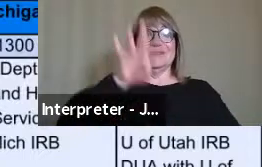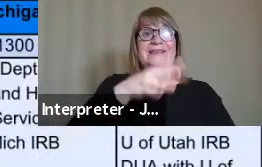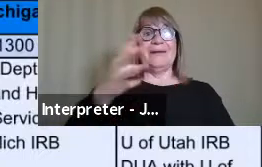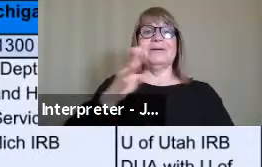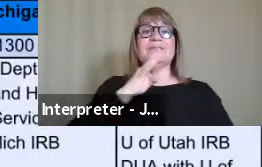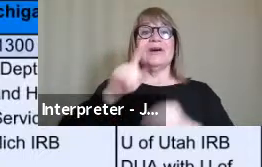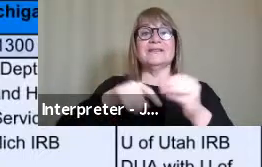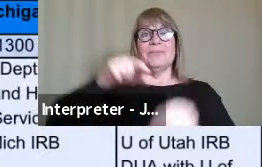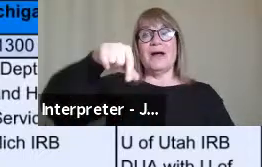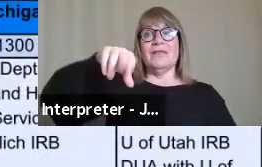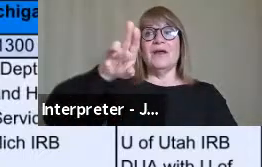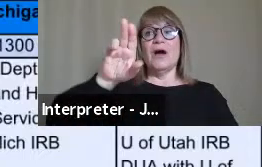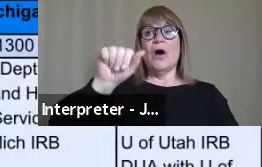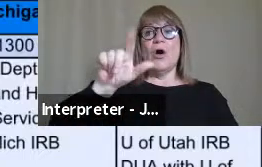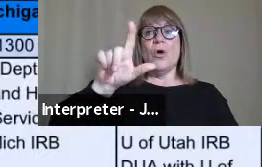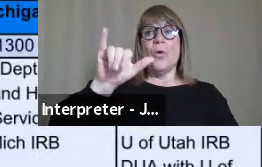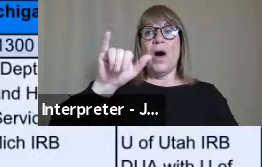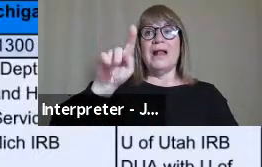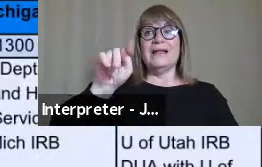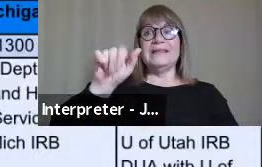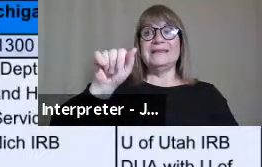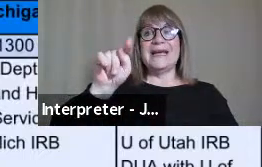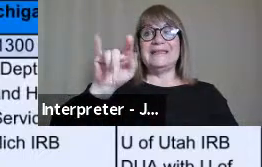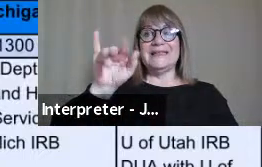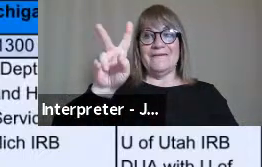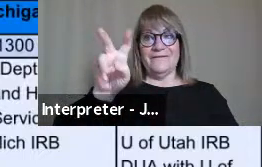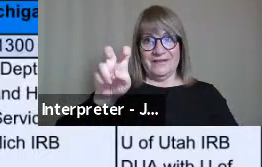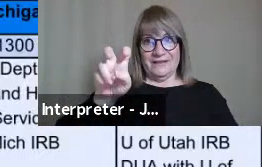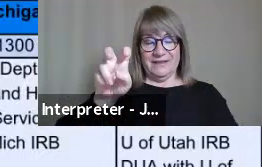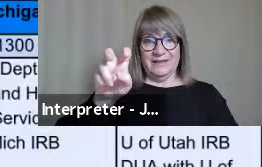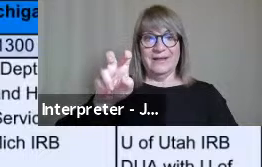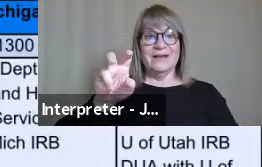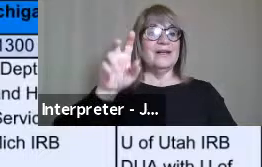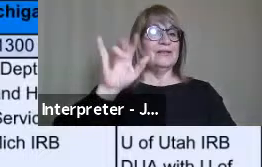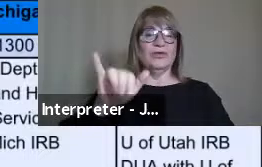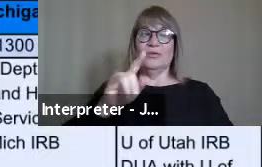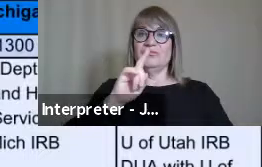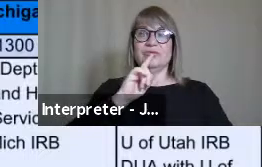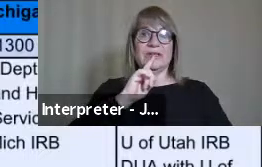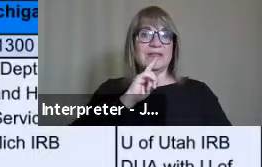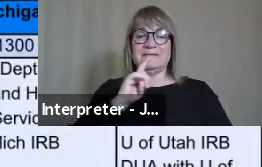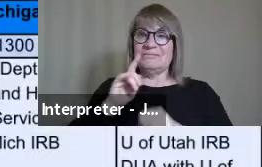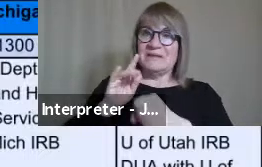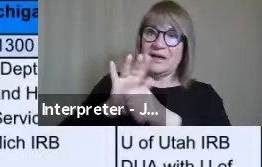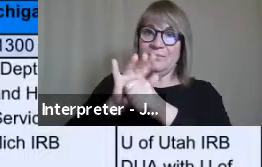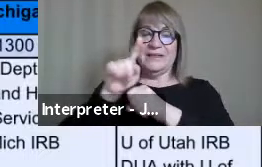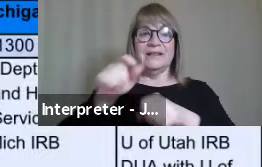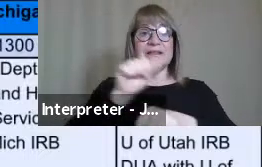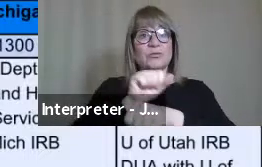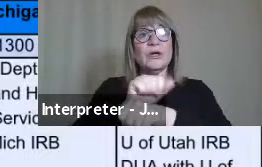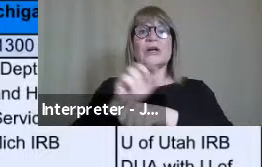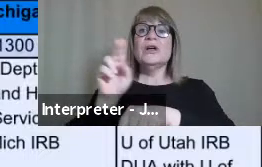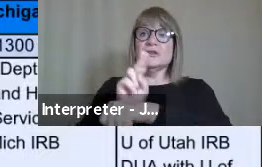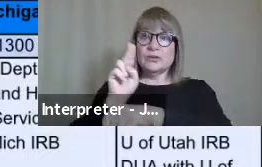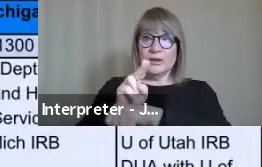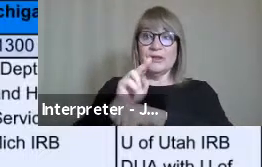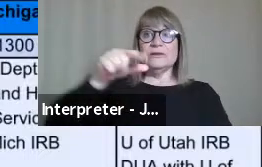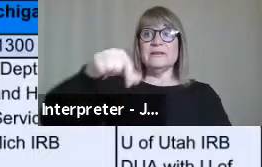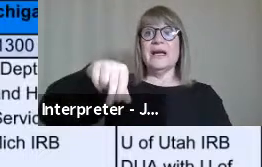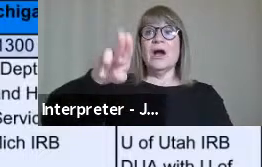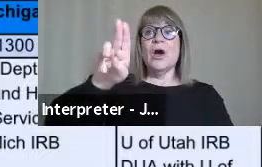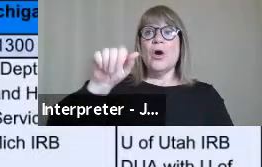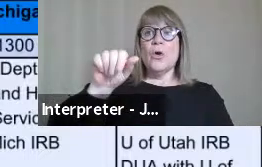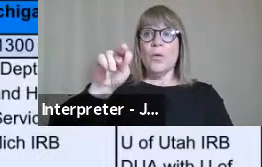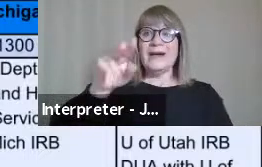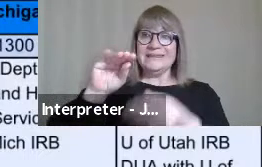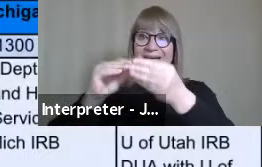abstract from the sterilization records so a core commitment of this work is although we're using quantitative methods to get at the scope